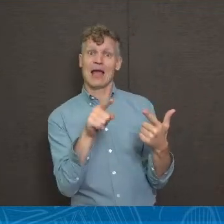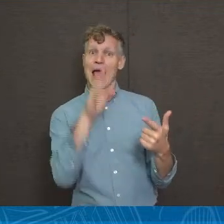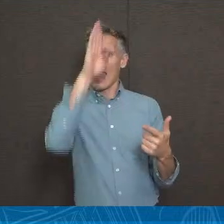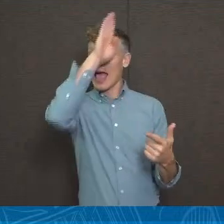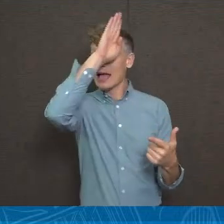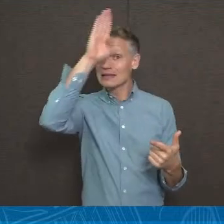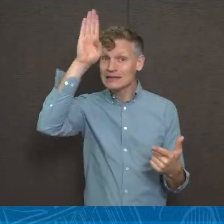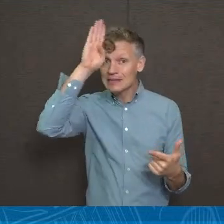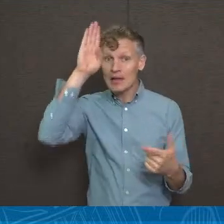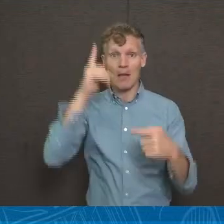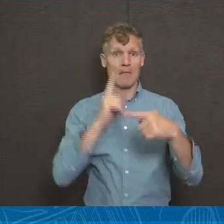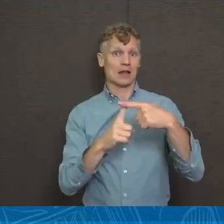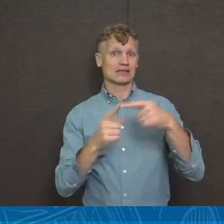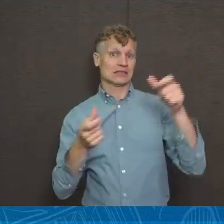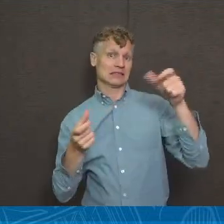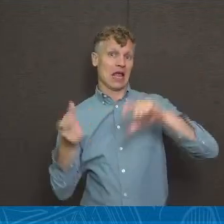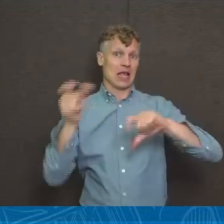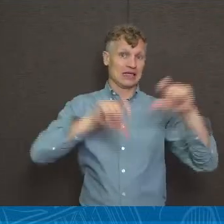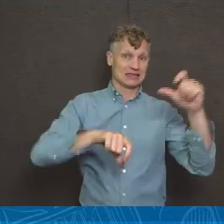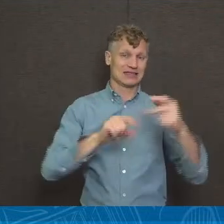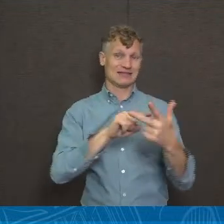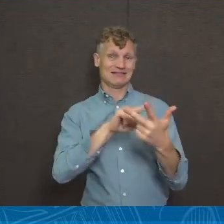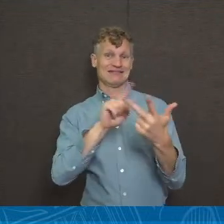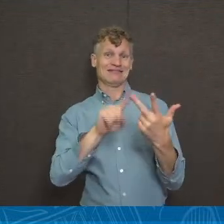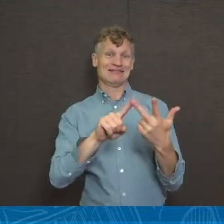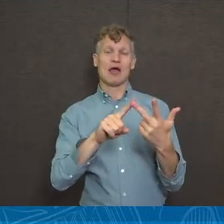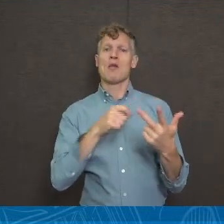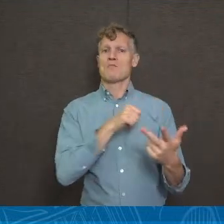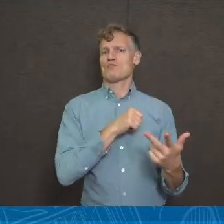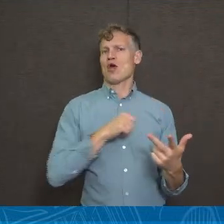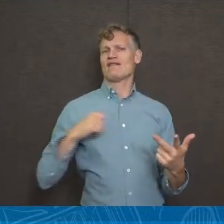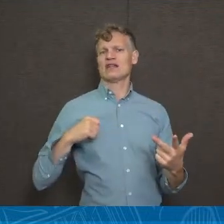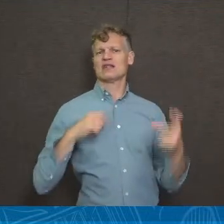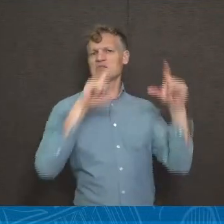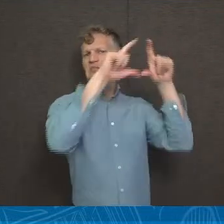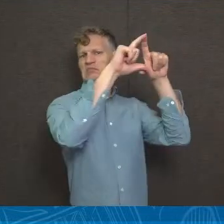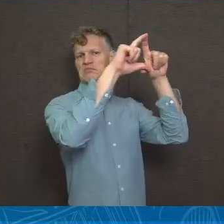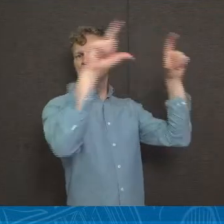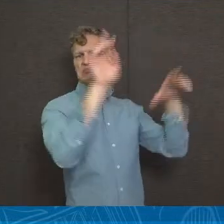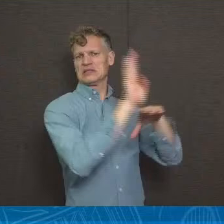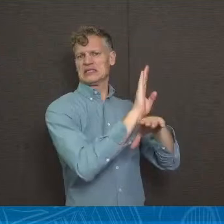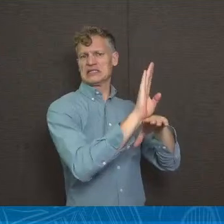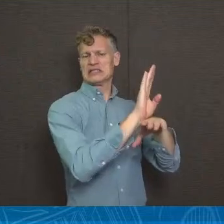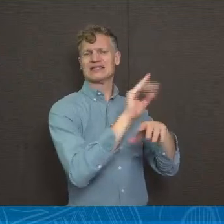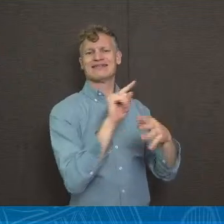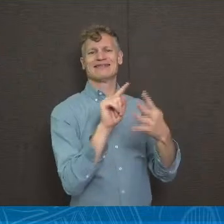private sector and business as the third group, and the role of the media as the fourth group.